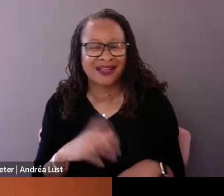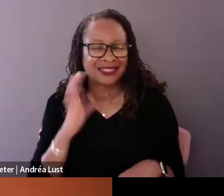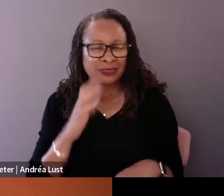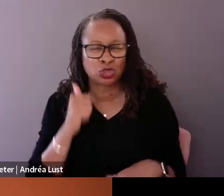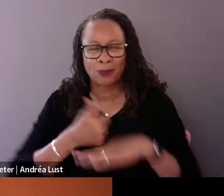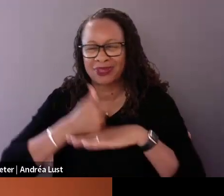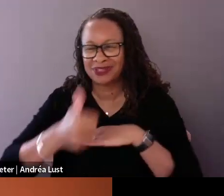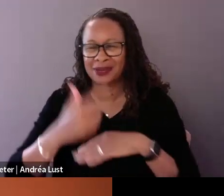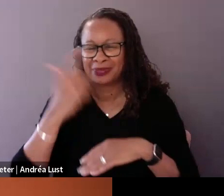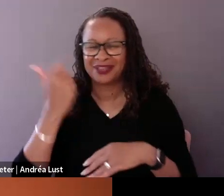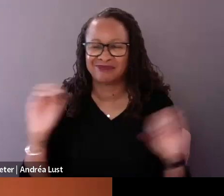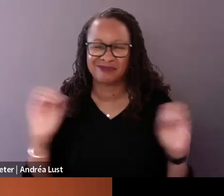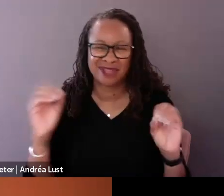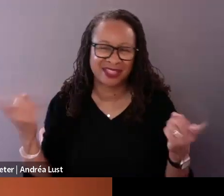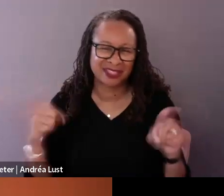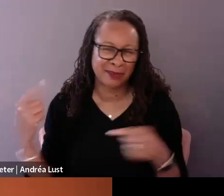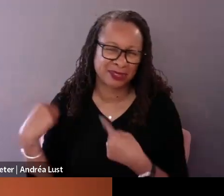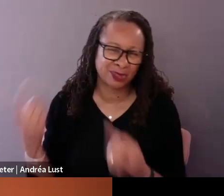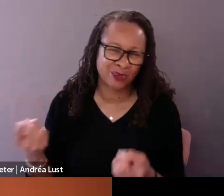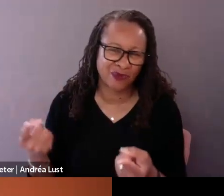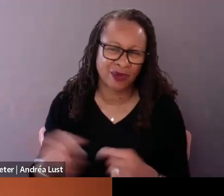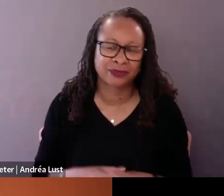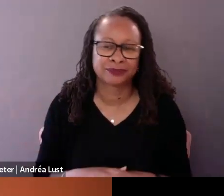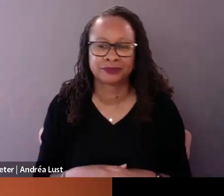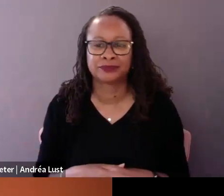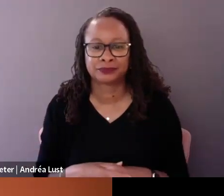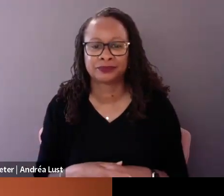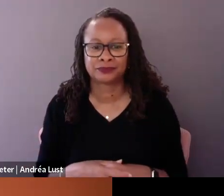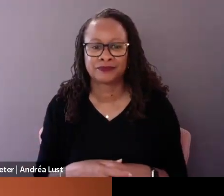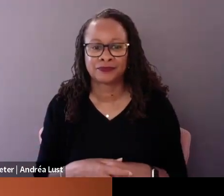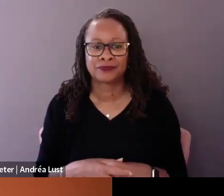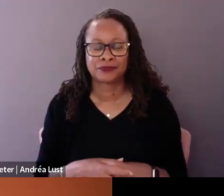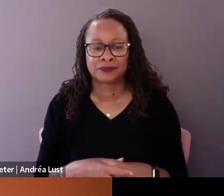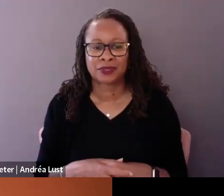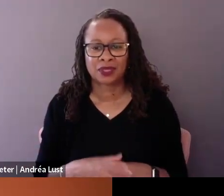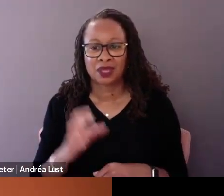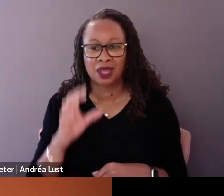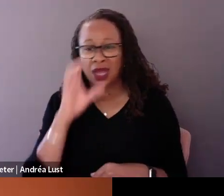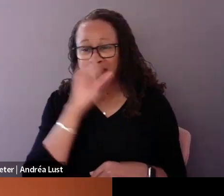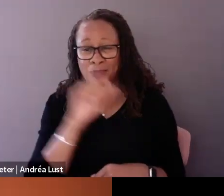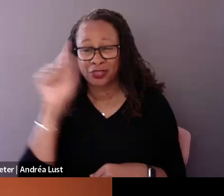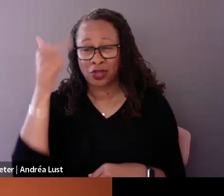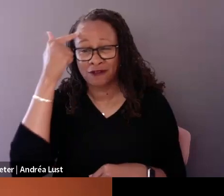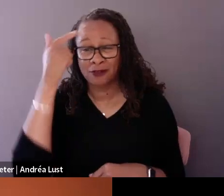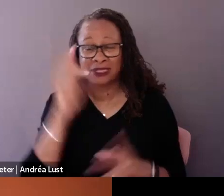hasn't been. So, you know, I'm assuming that the government's position is probably